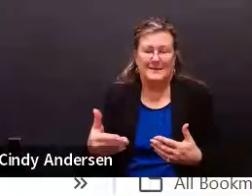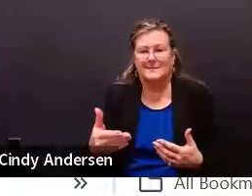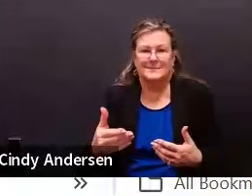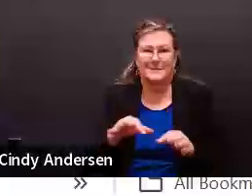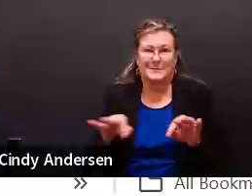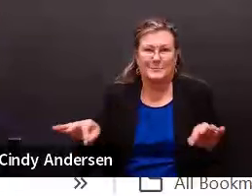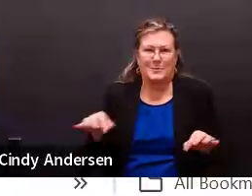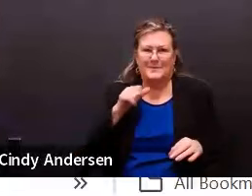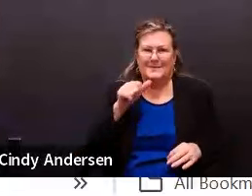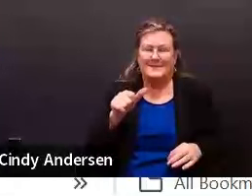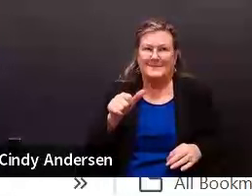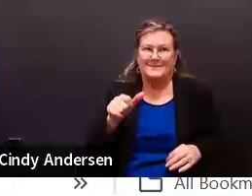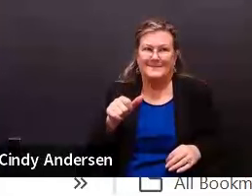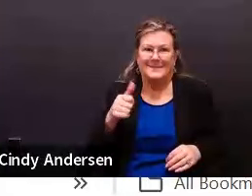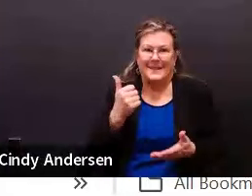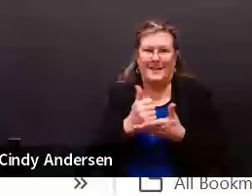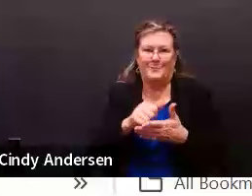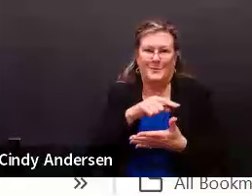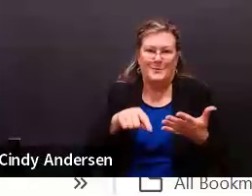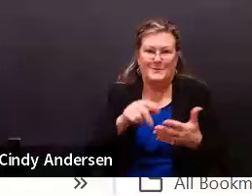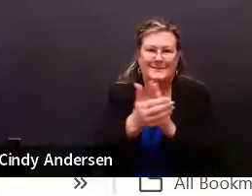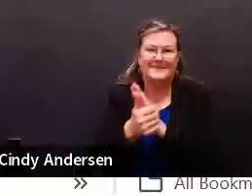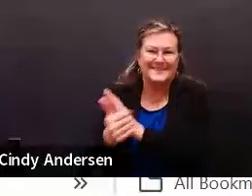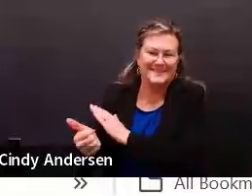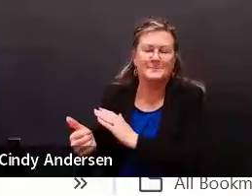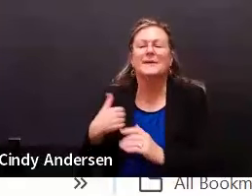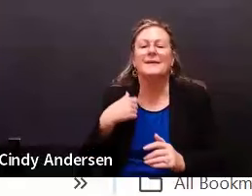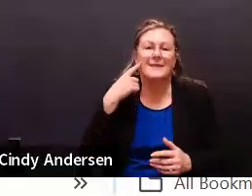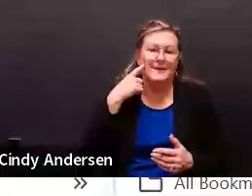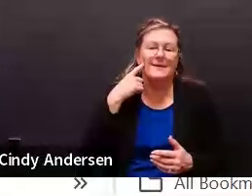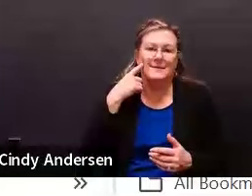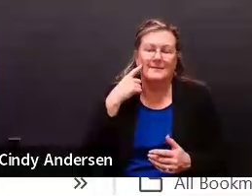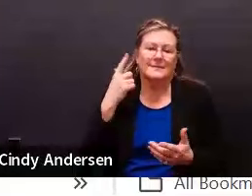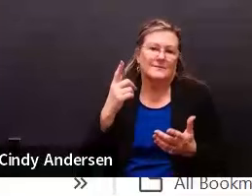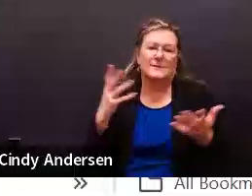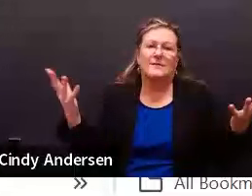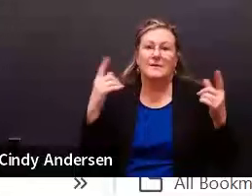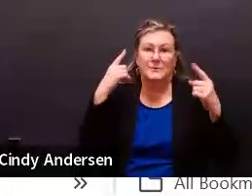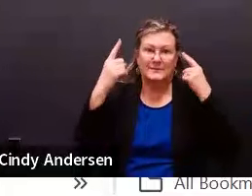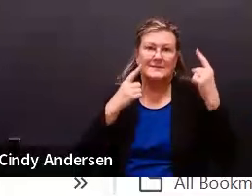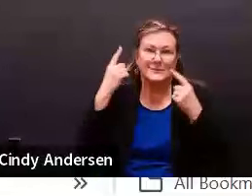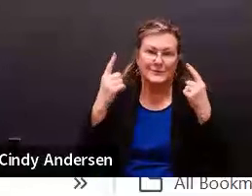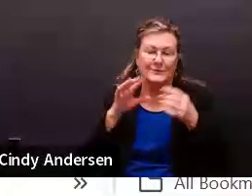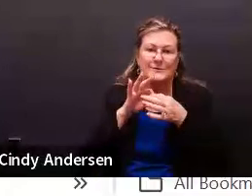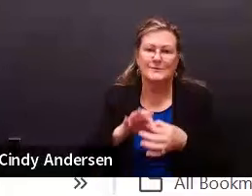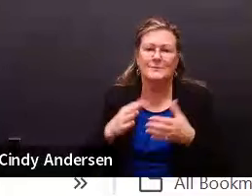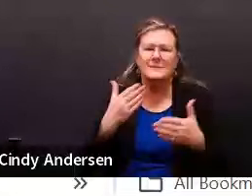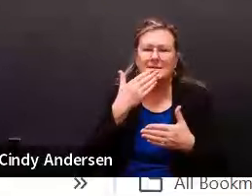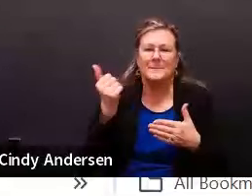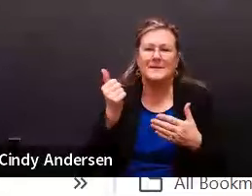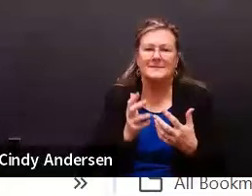a diploma doesn't dictate any of those types of skills. So I think there's like so much to consider around what is the